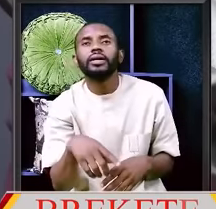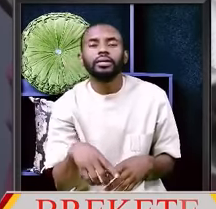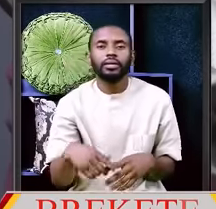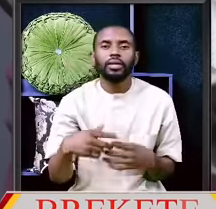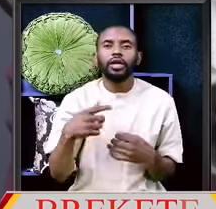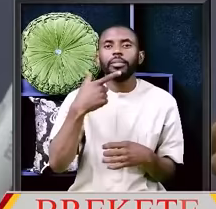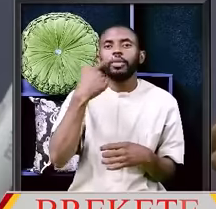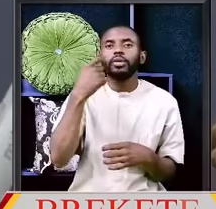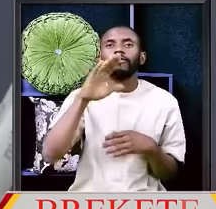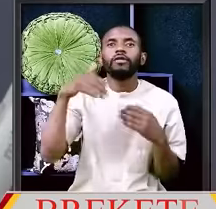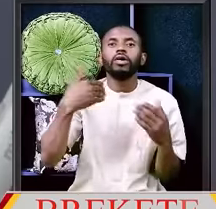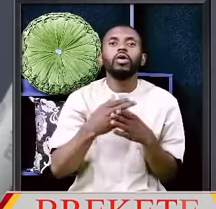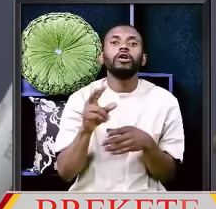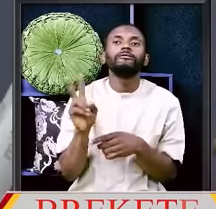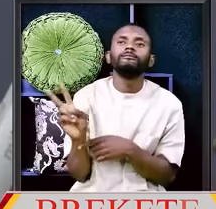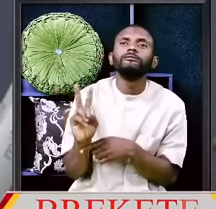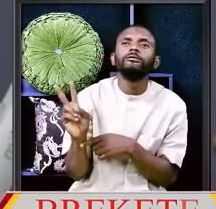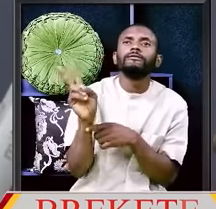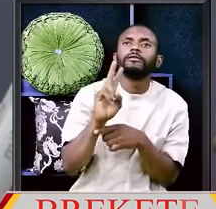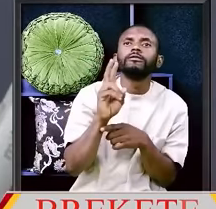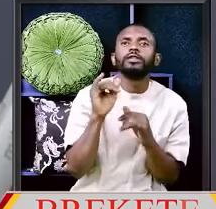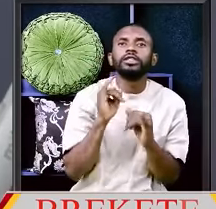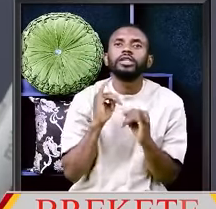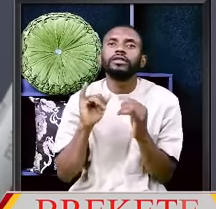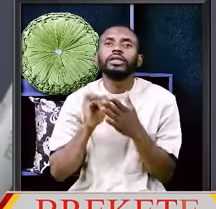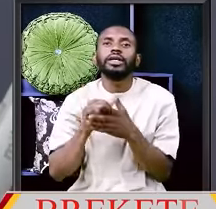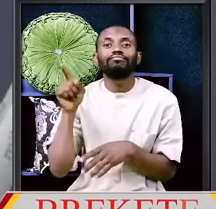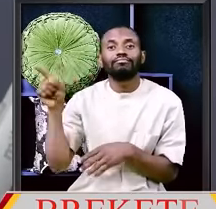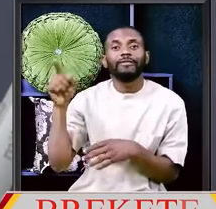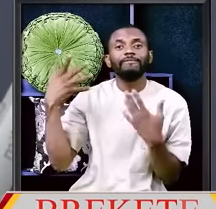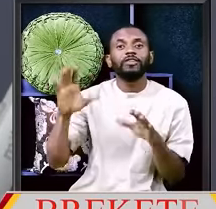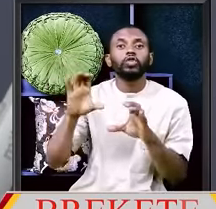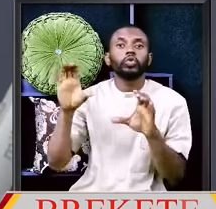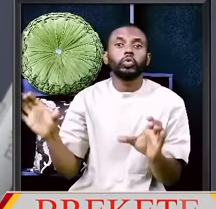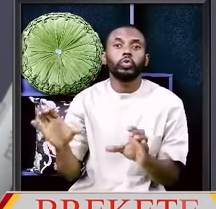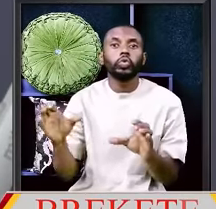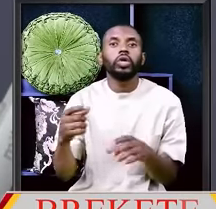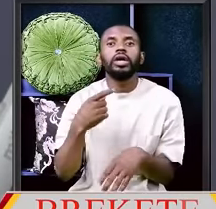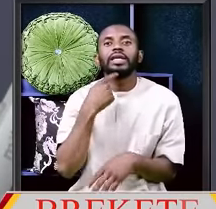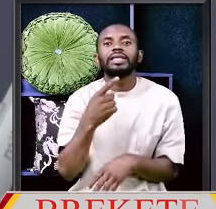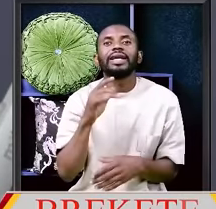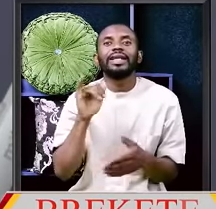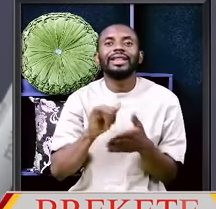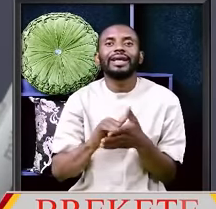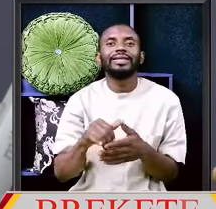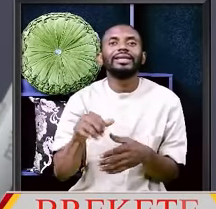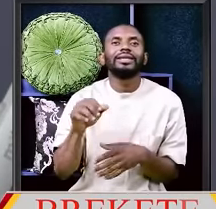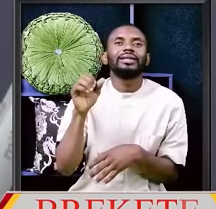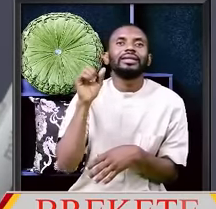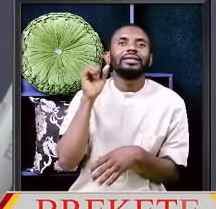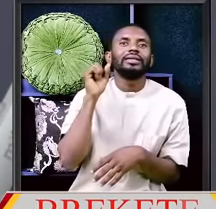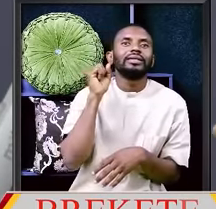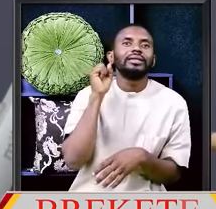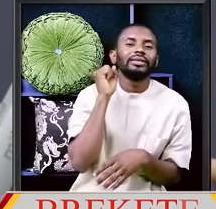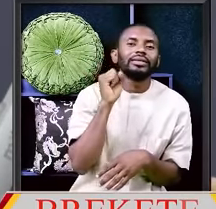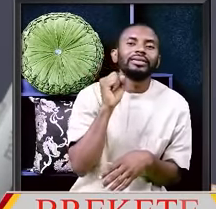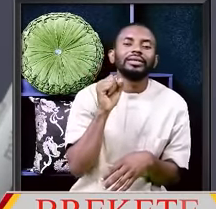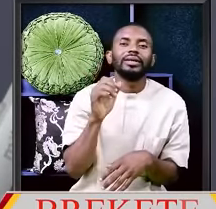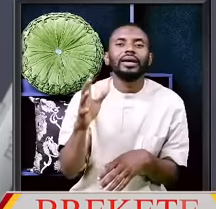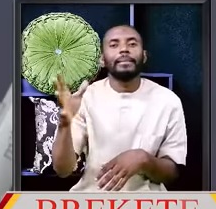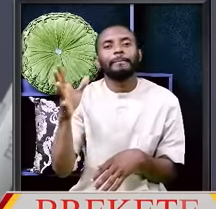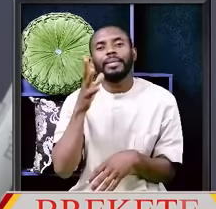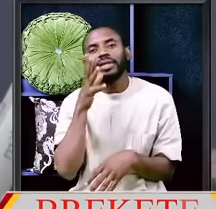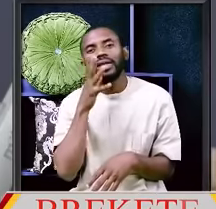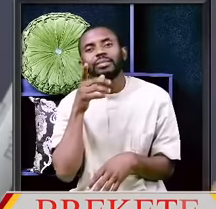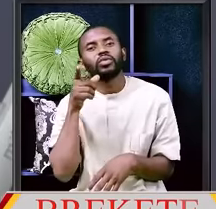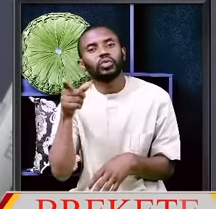Because of all the videos and interviews he has done, saying that she sleeps around. You are going back